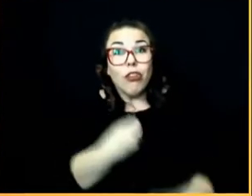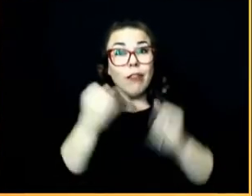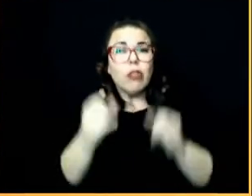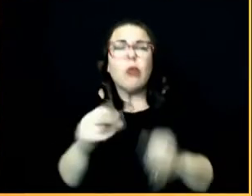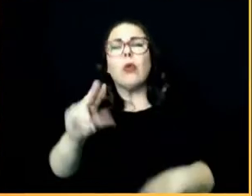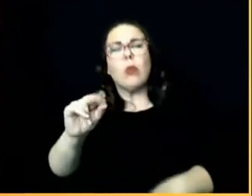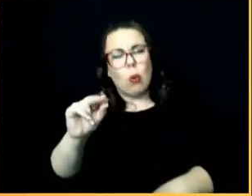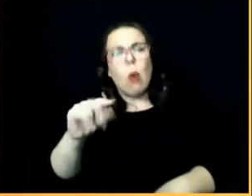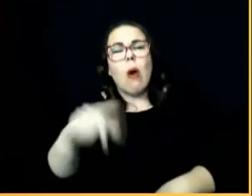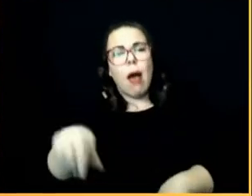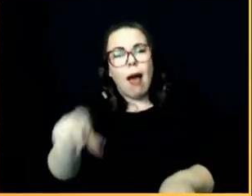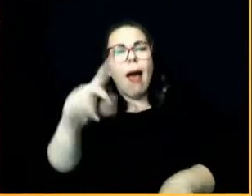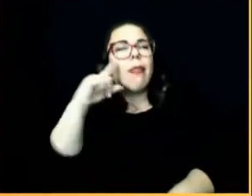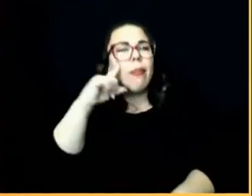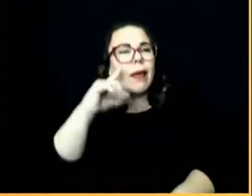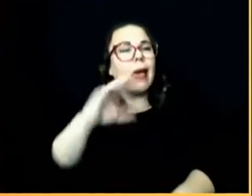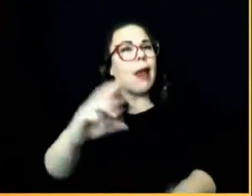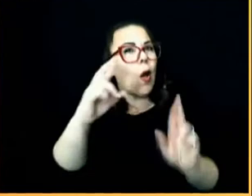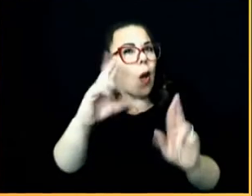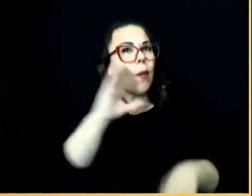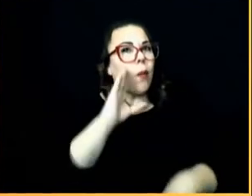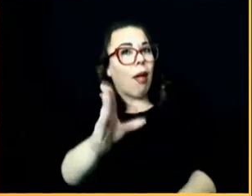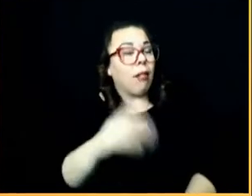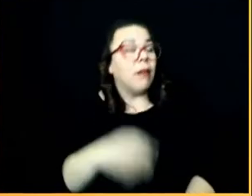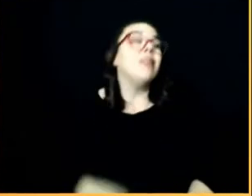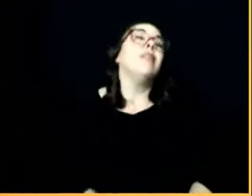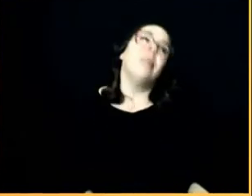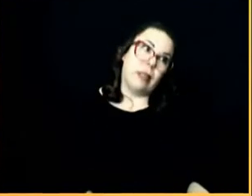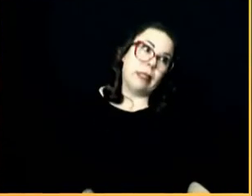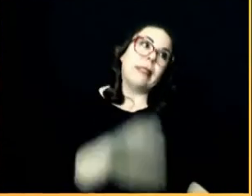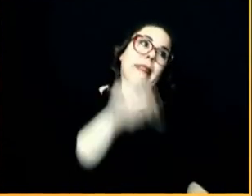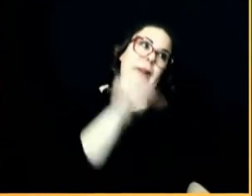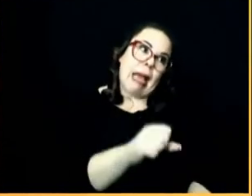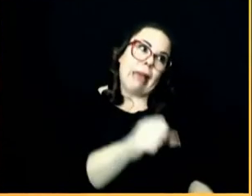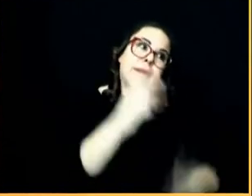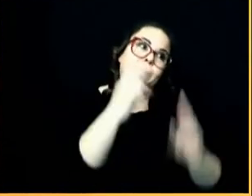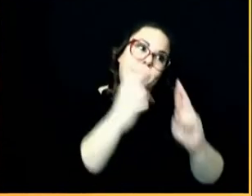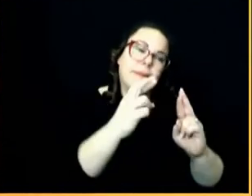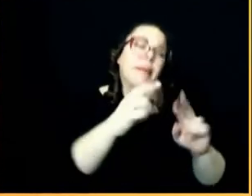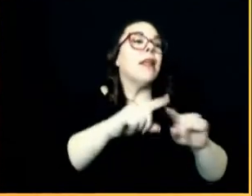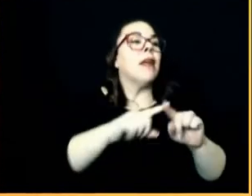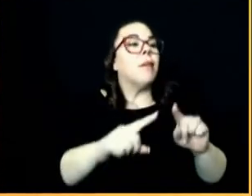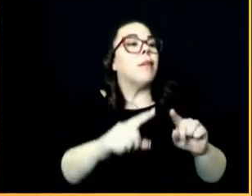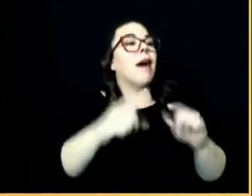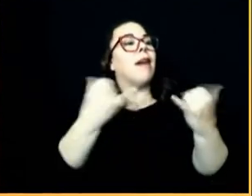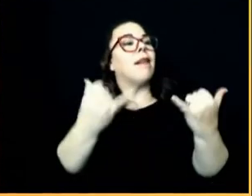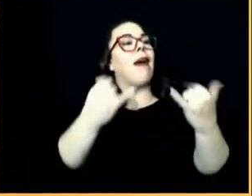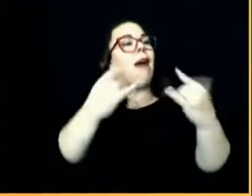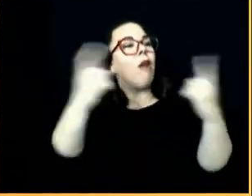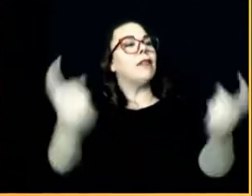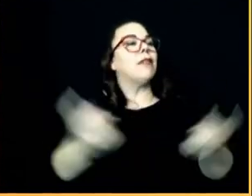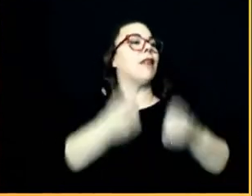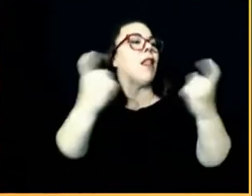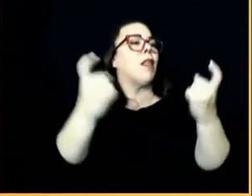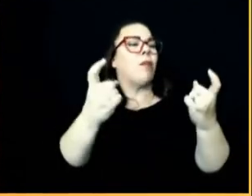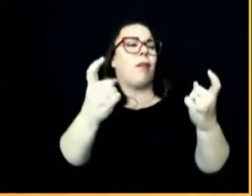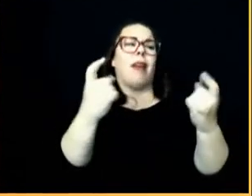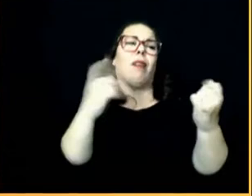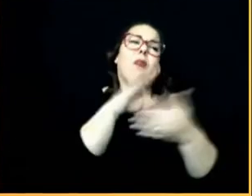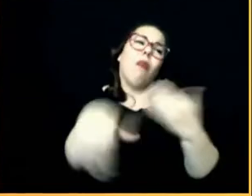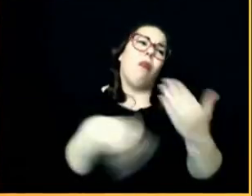Well, let's hope it does too. But here's to celebrating the powerful wins and